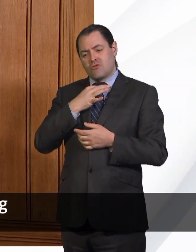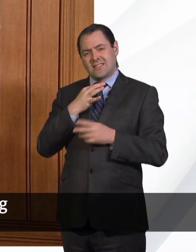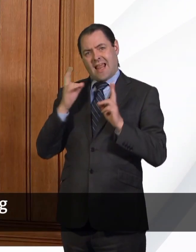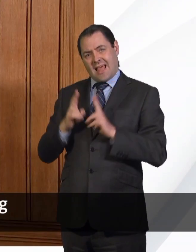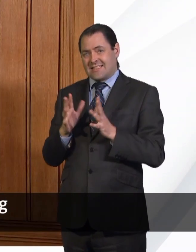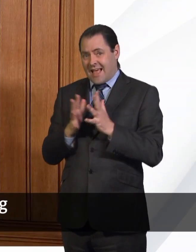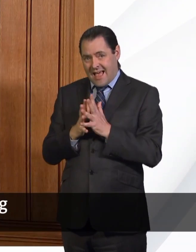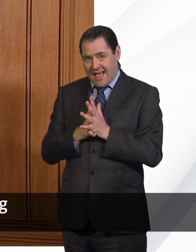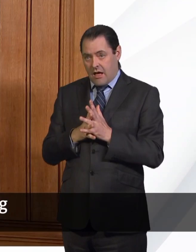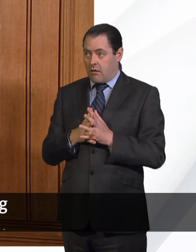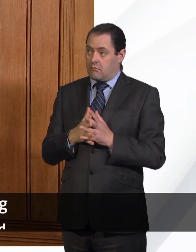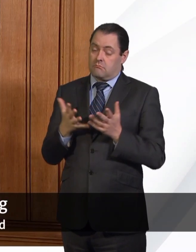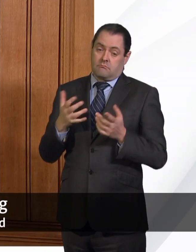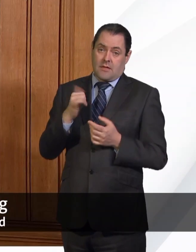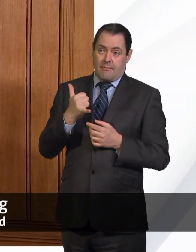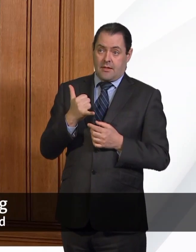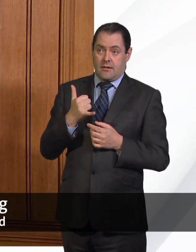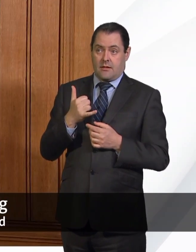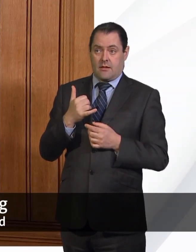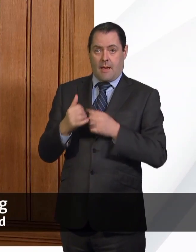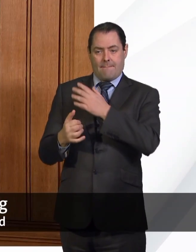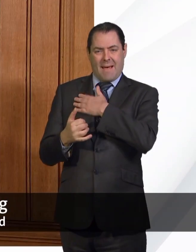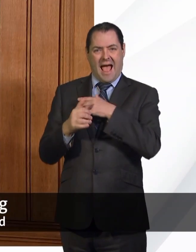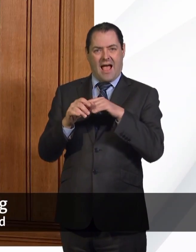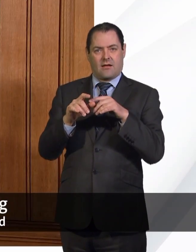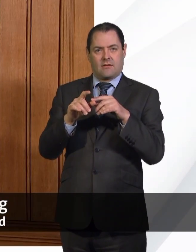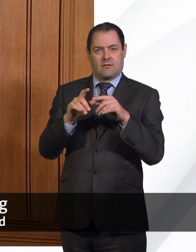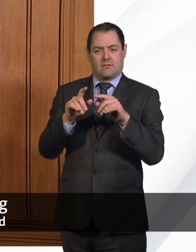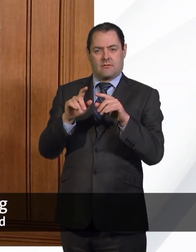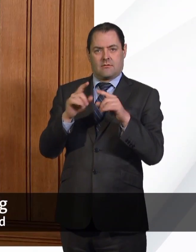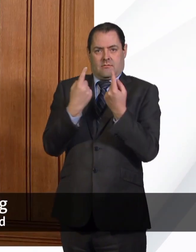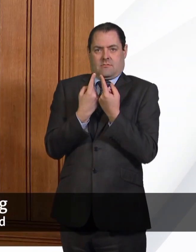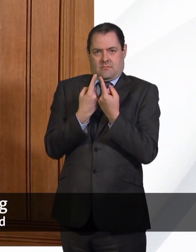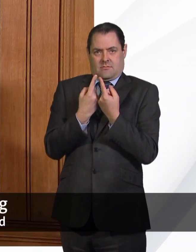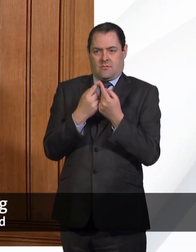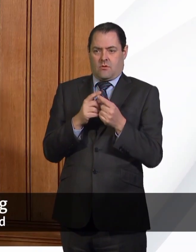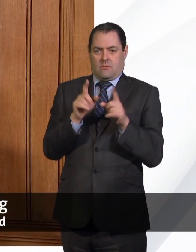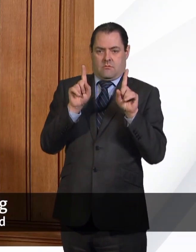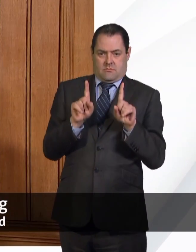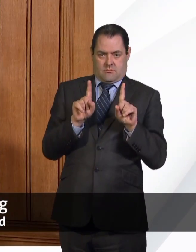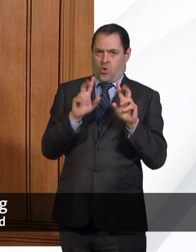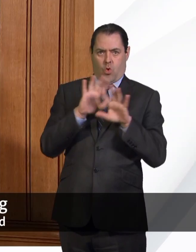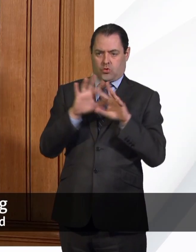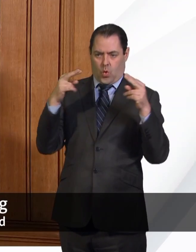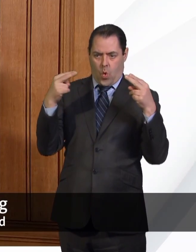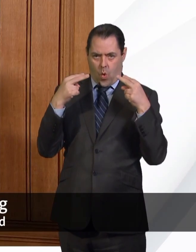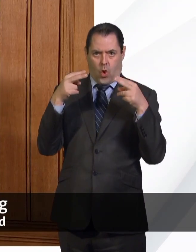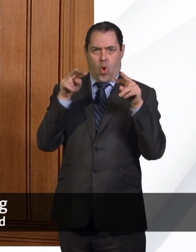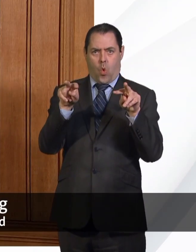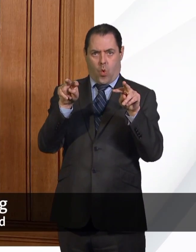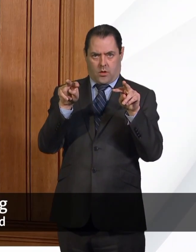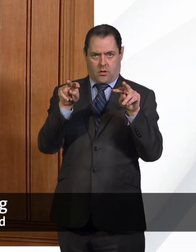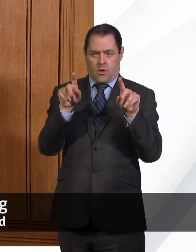So, for example, being back to back or side to side, and in some cases wearing face coverings, and in some cases looking